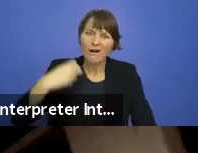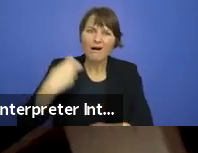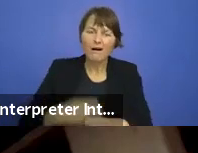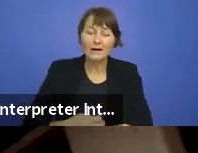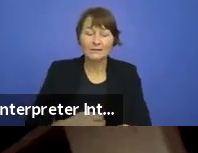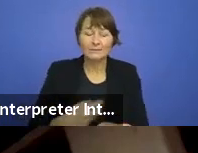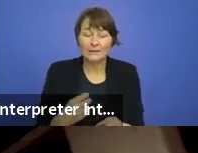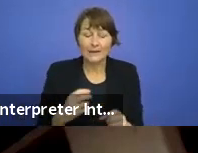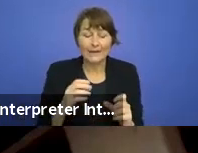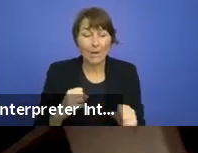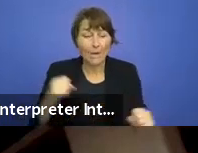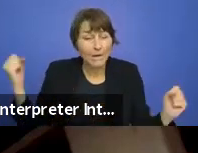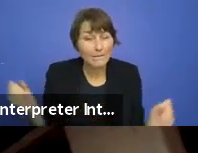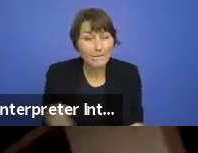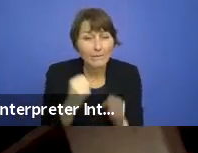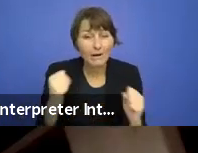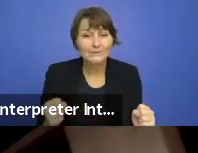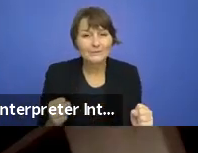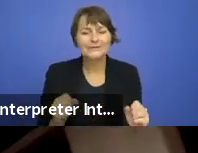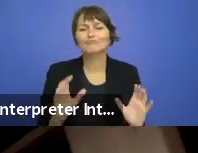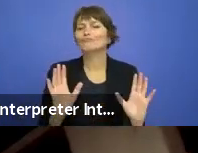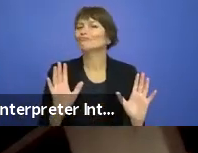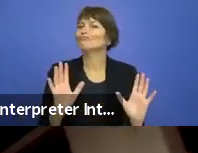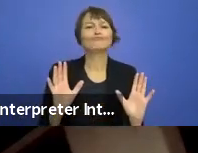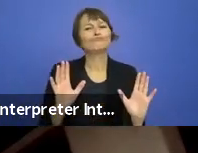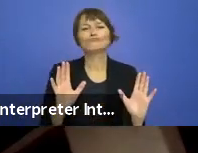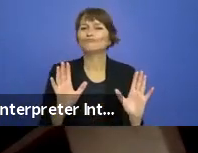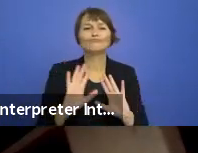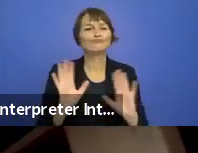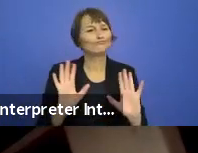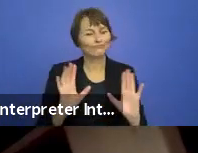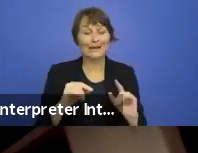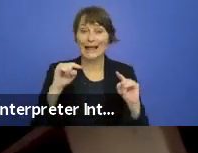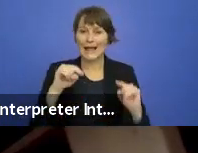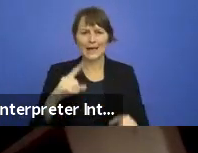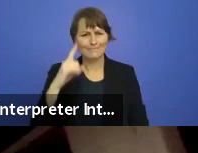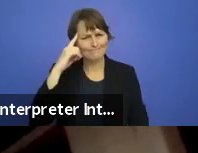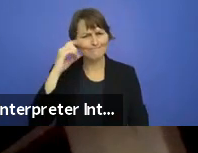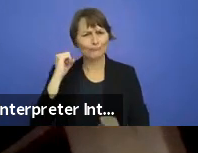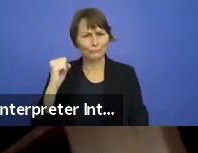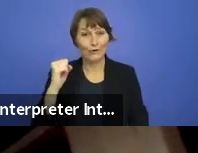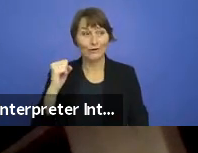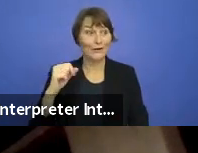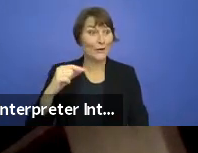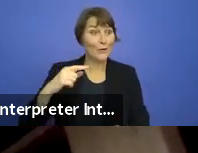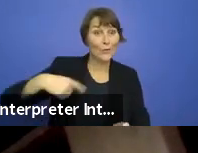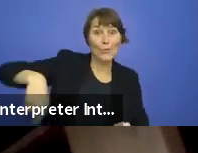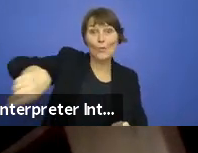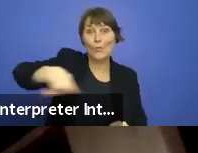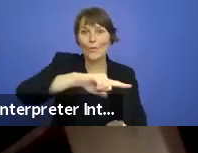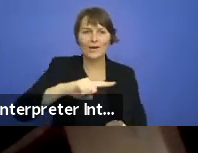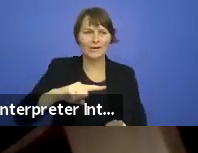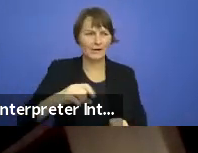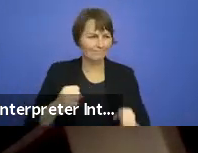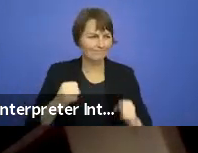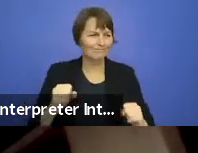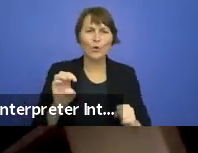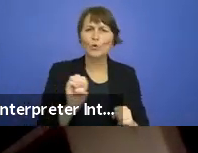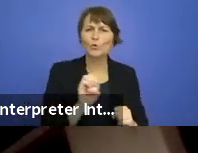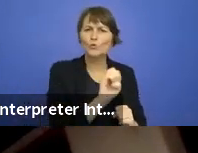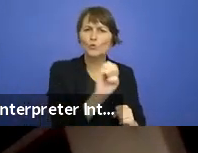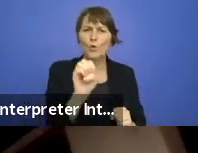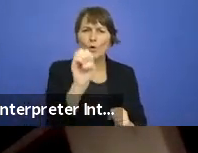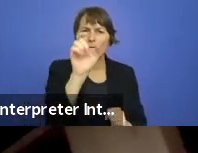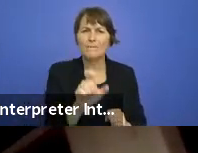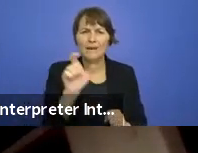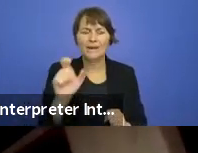But not quite. I believe now more than ever we as Europeans have to lean into the ideas that seem the